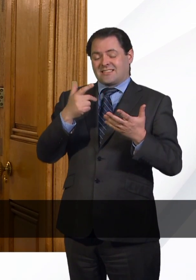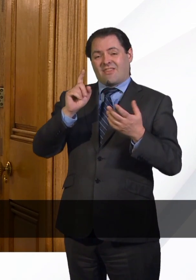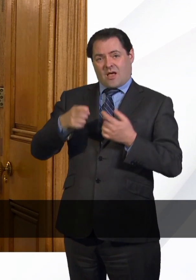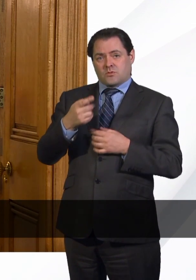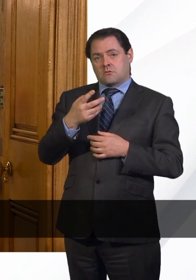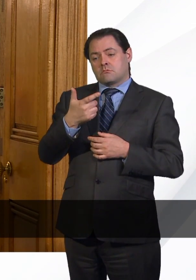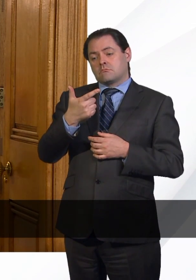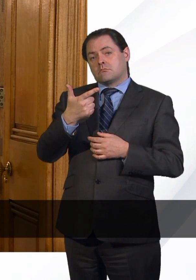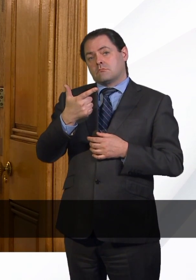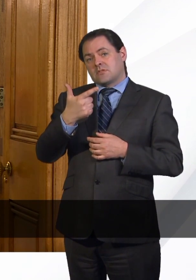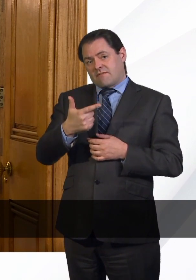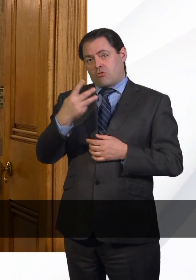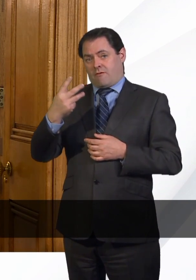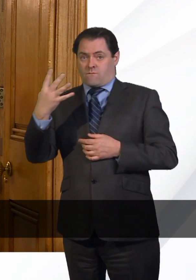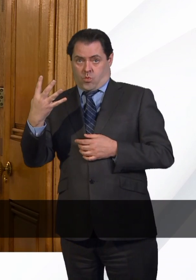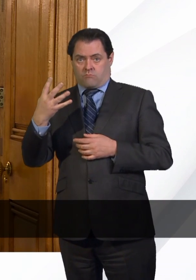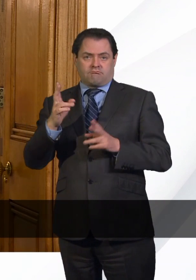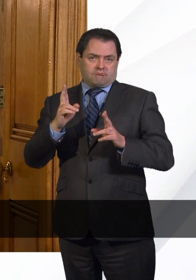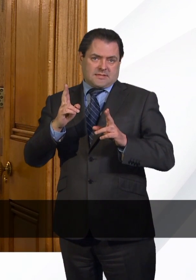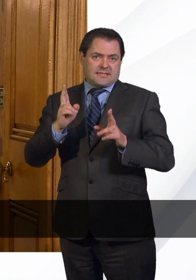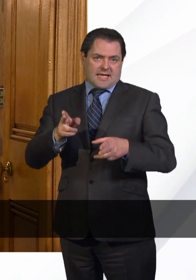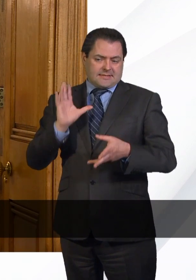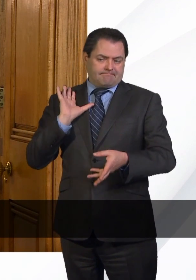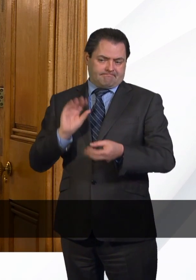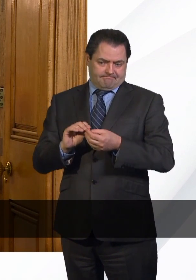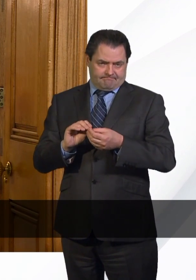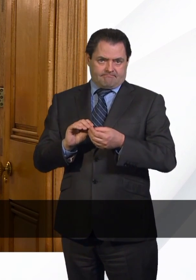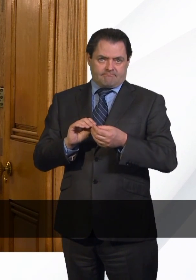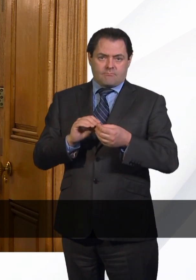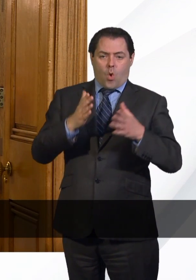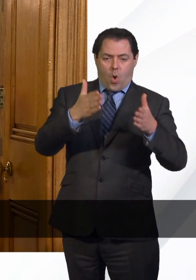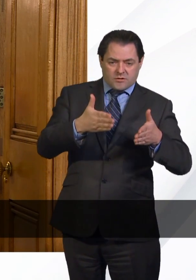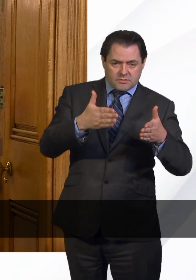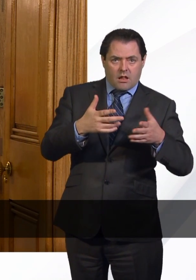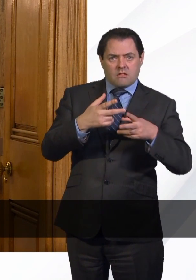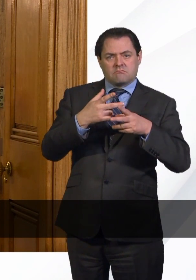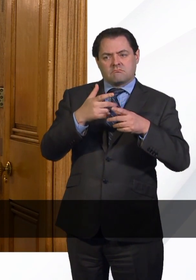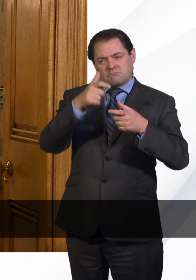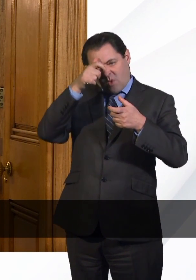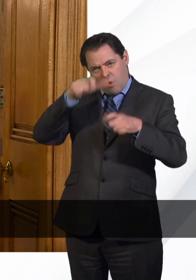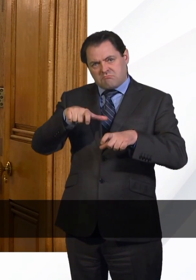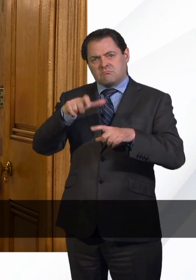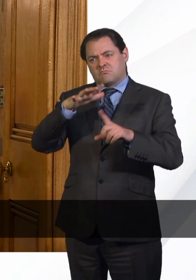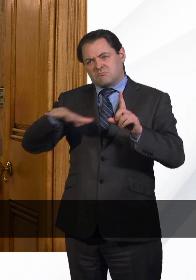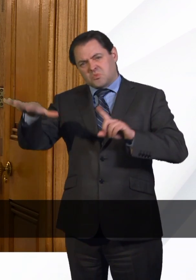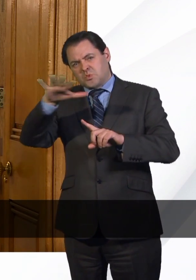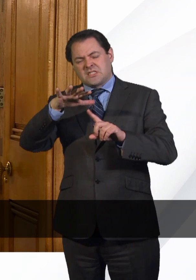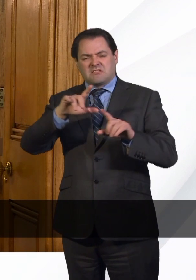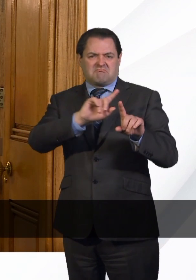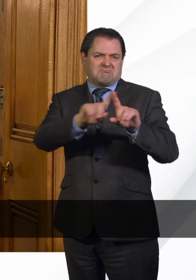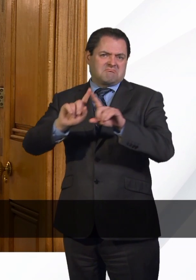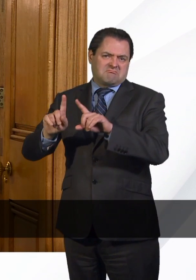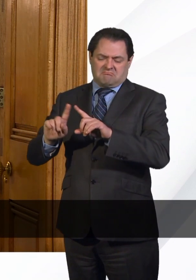28,734 people have died. That's across all settings, an increase of 288. That